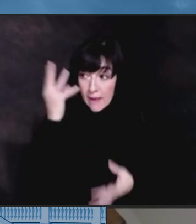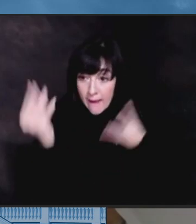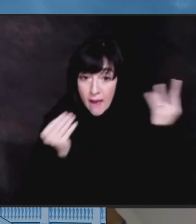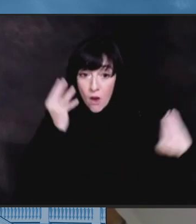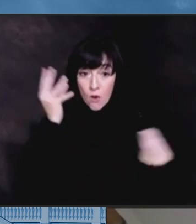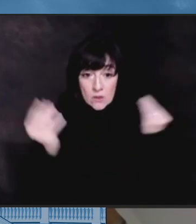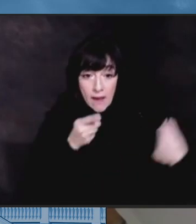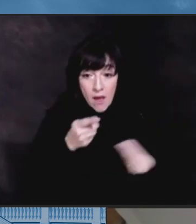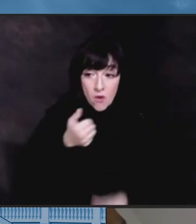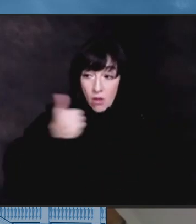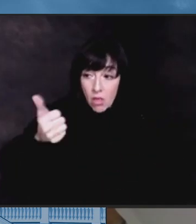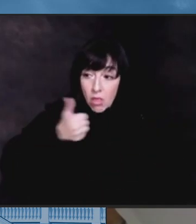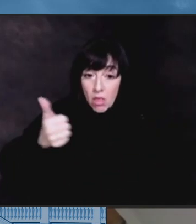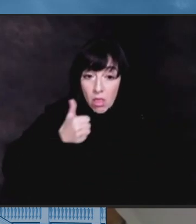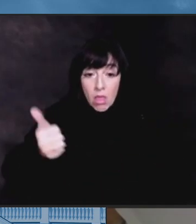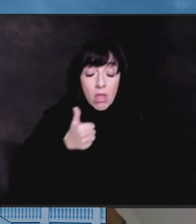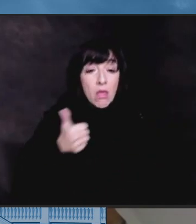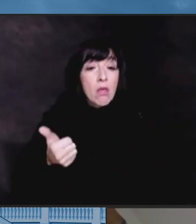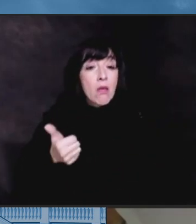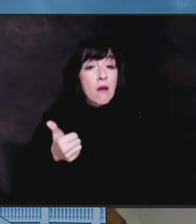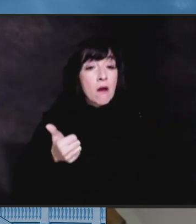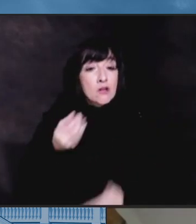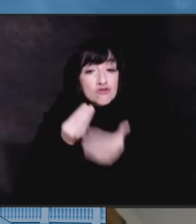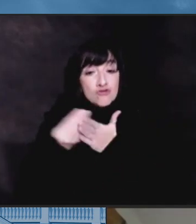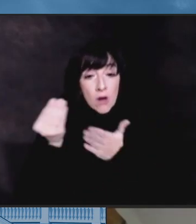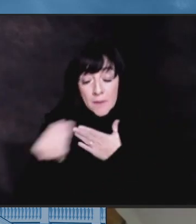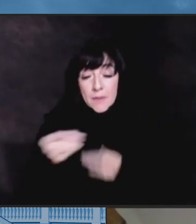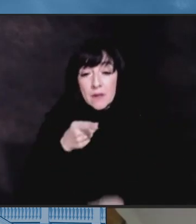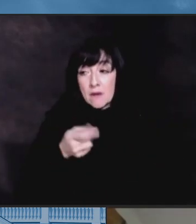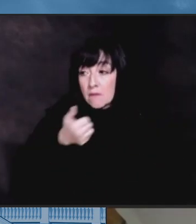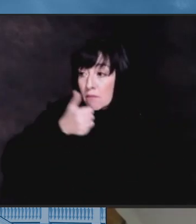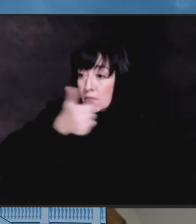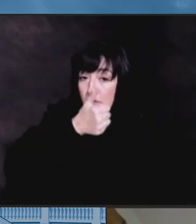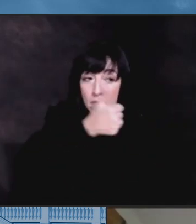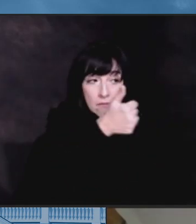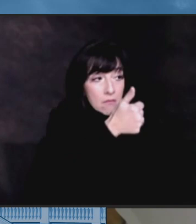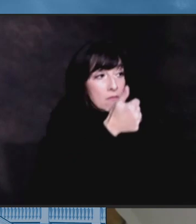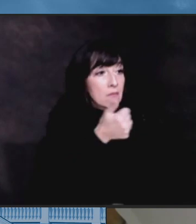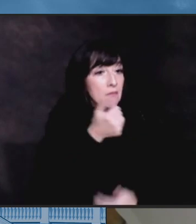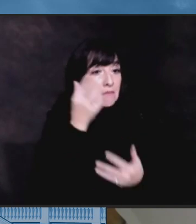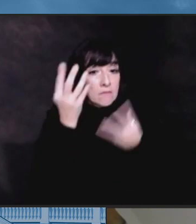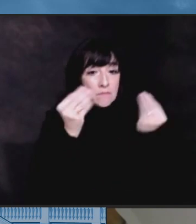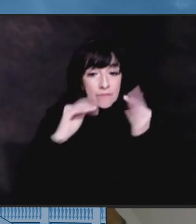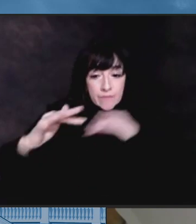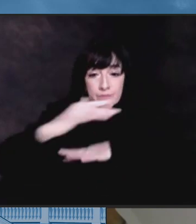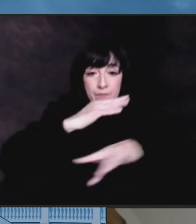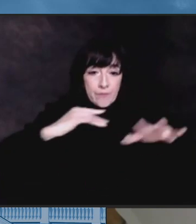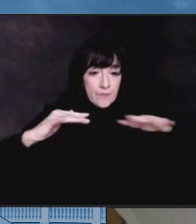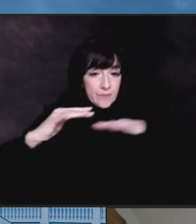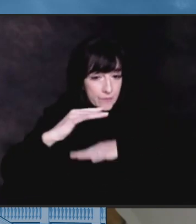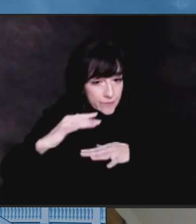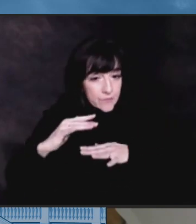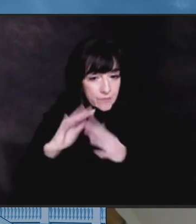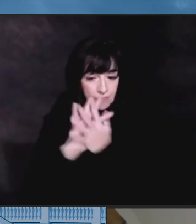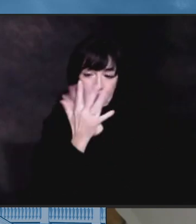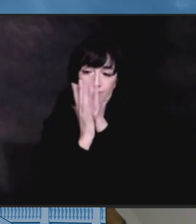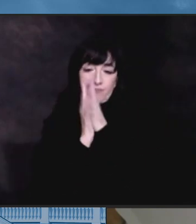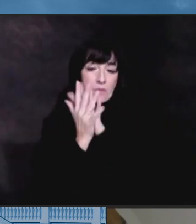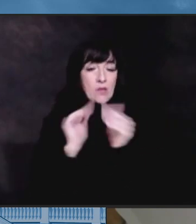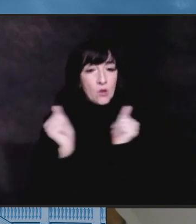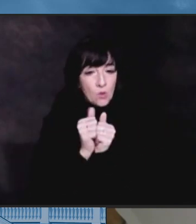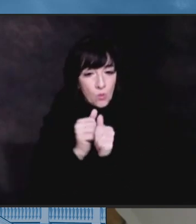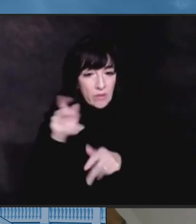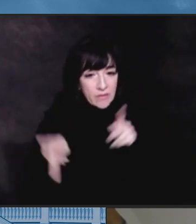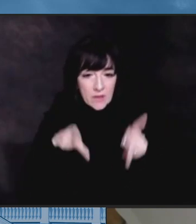in the spring, into public places, whatever they might be, retail establishments, places where